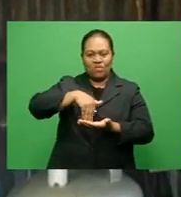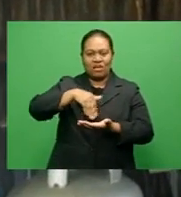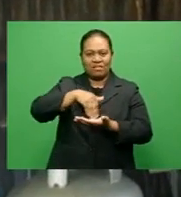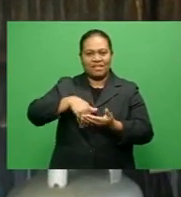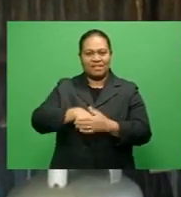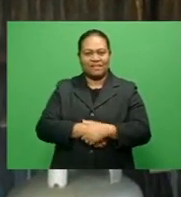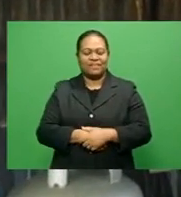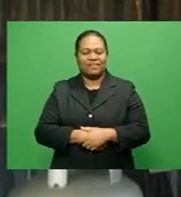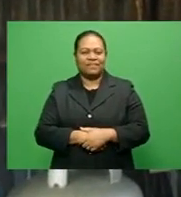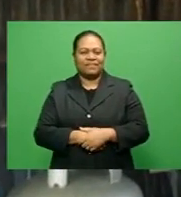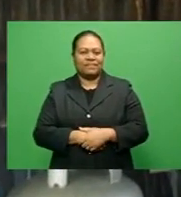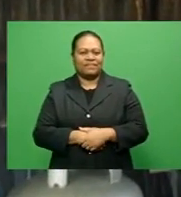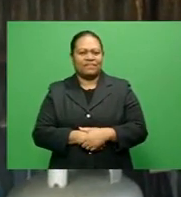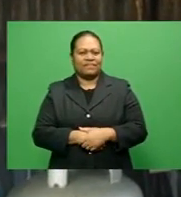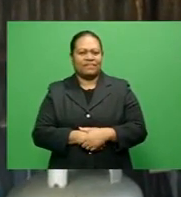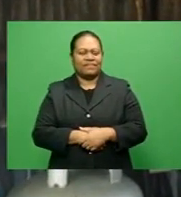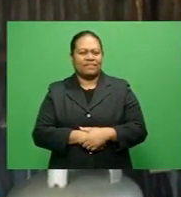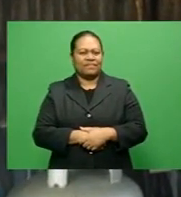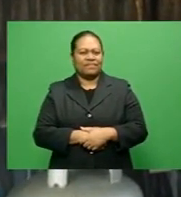think it's